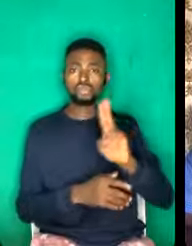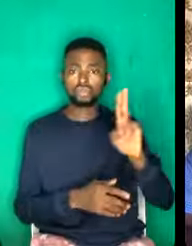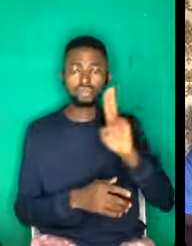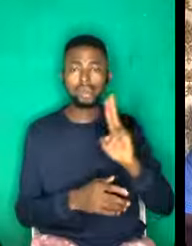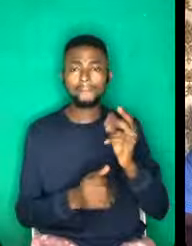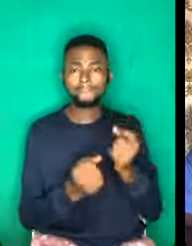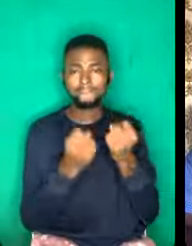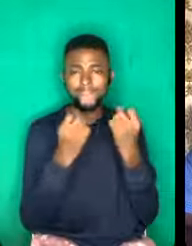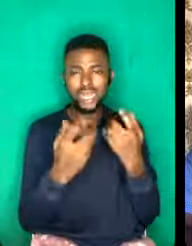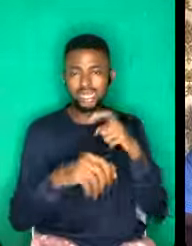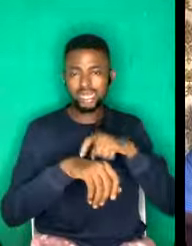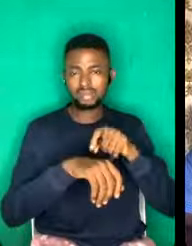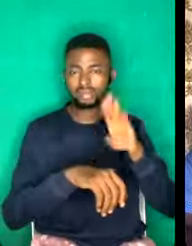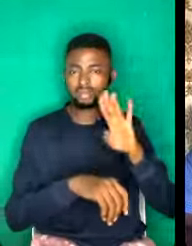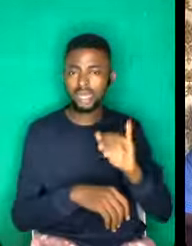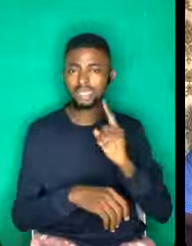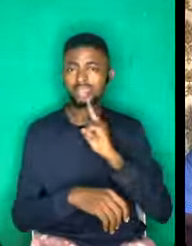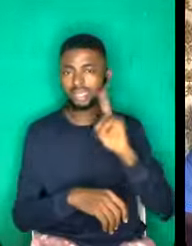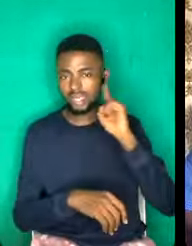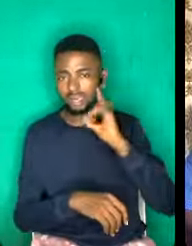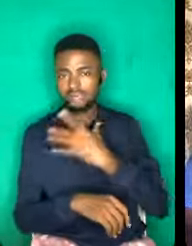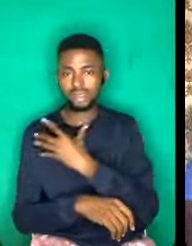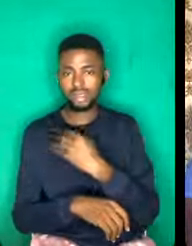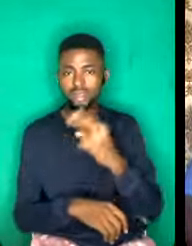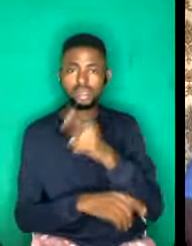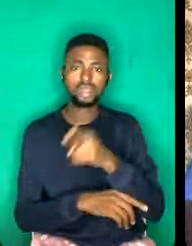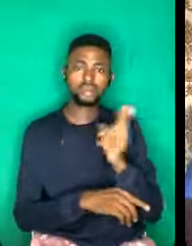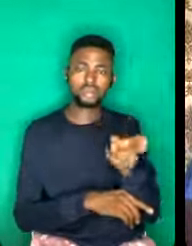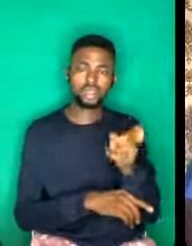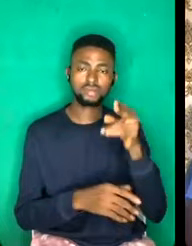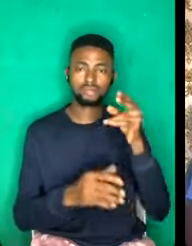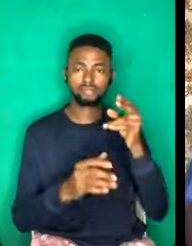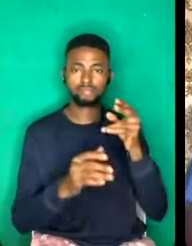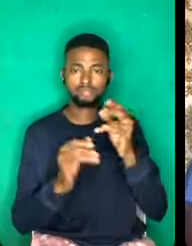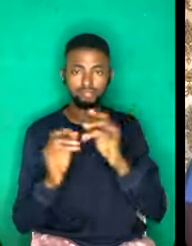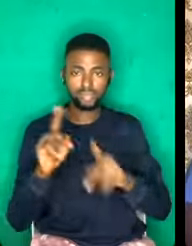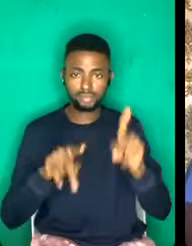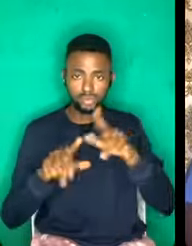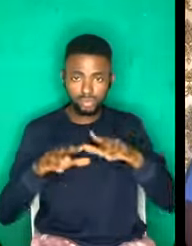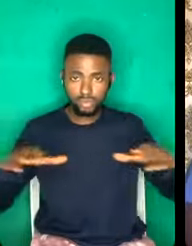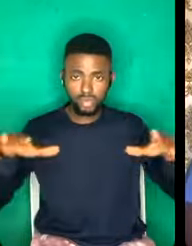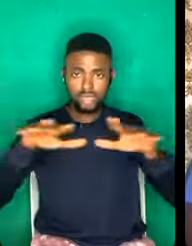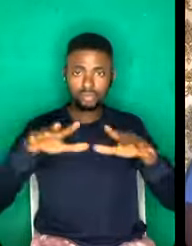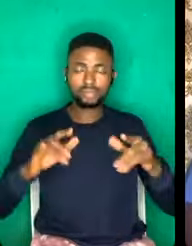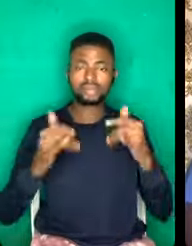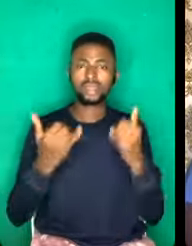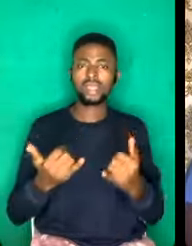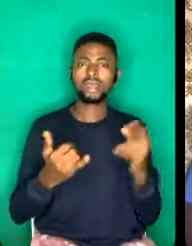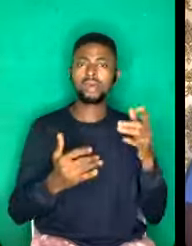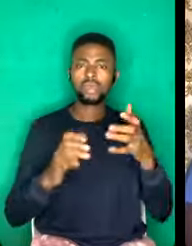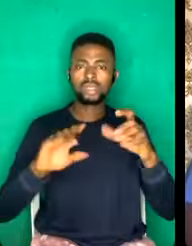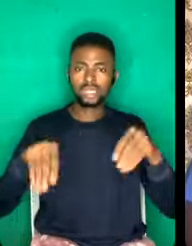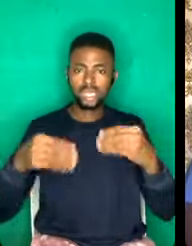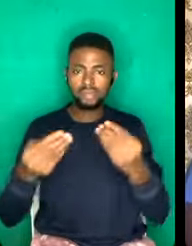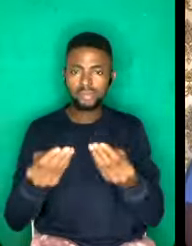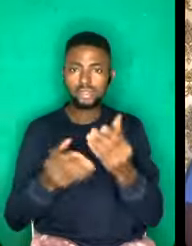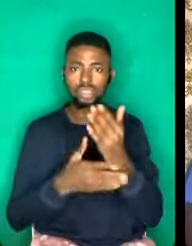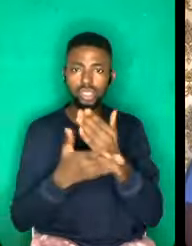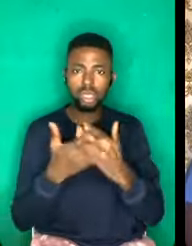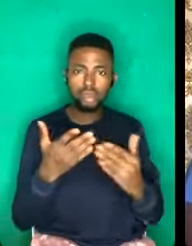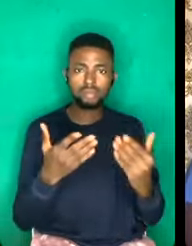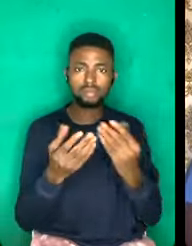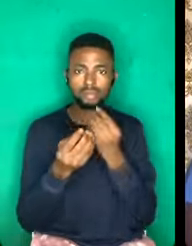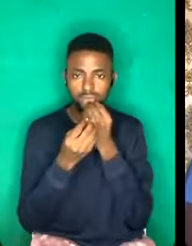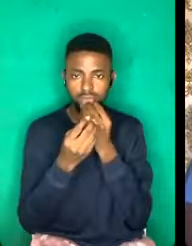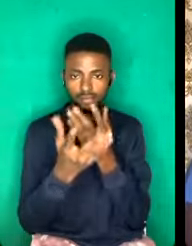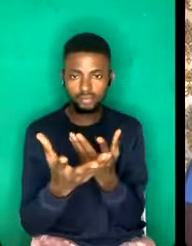hearing individuals globally. Now, let me tell you, let me give you good gist. Do